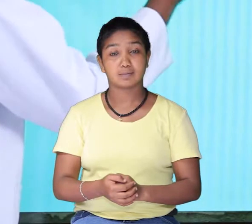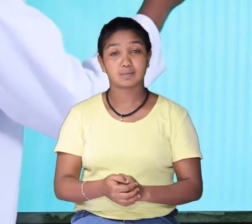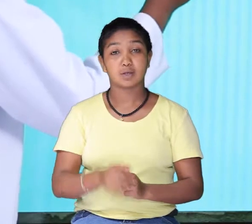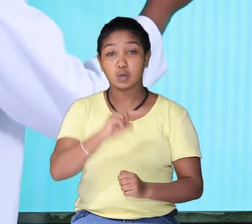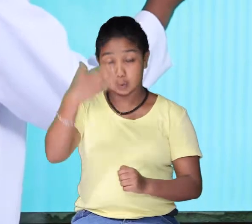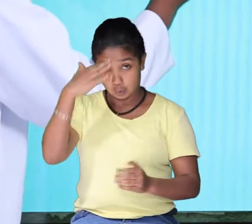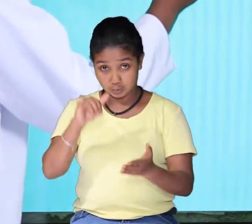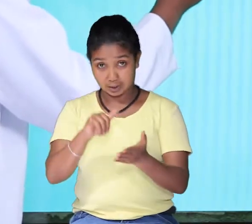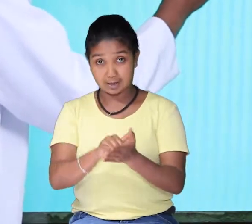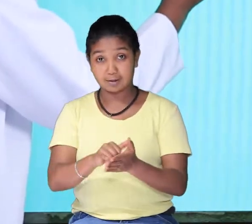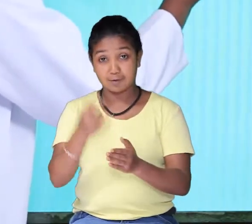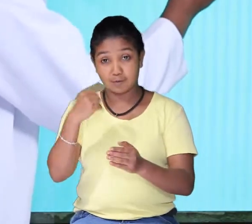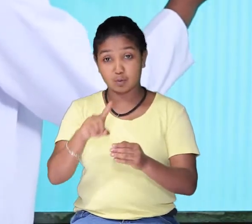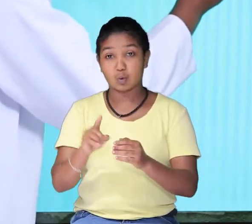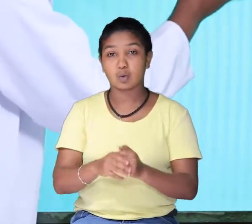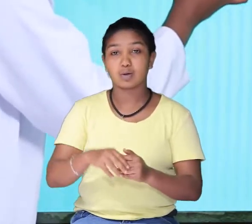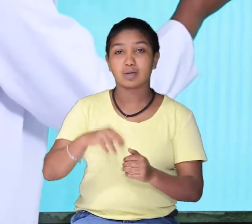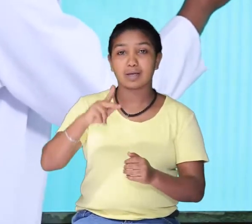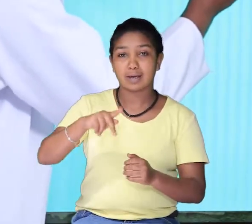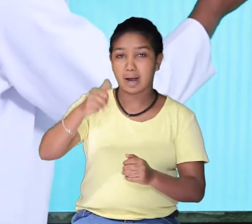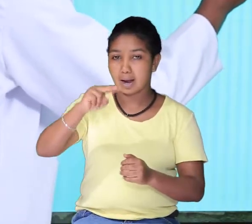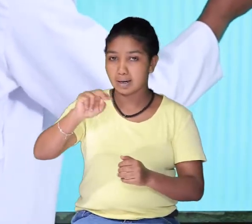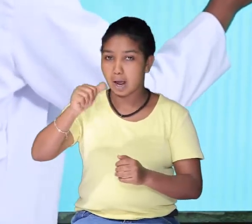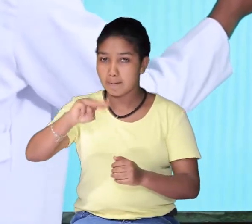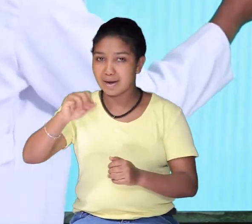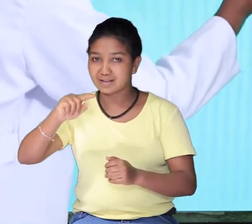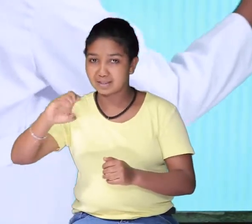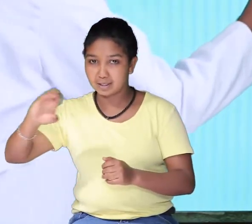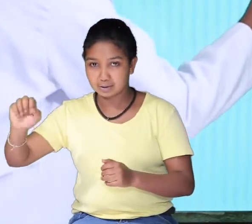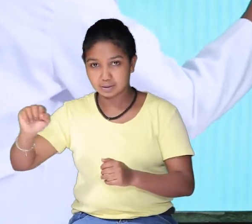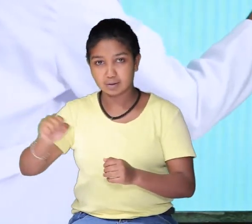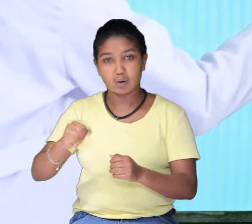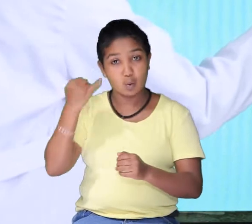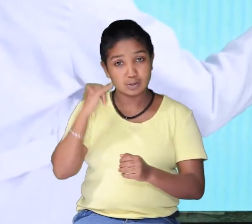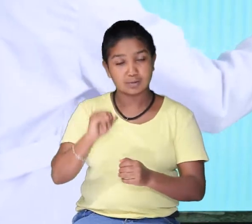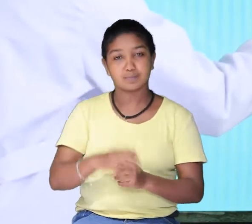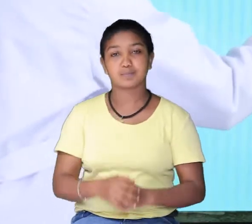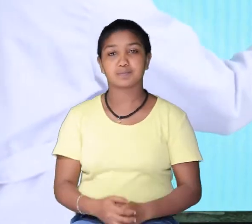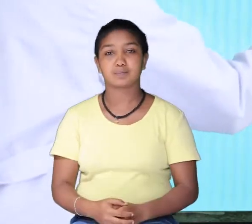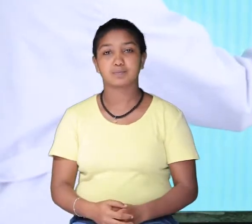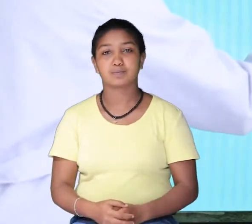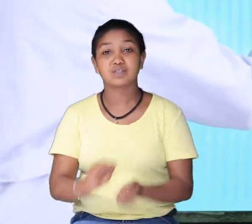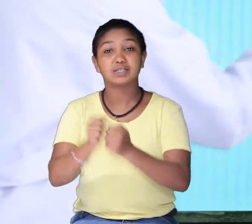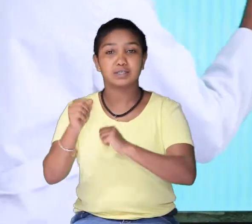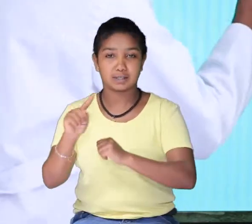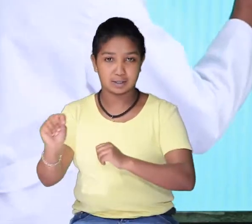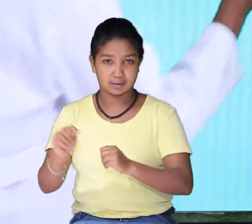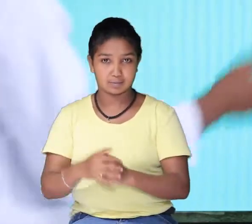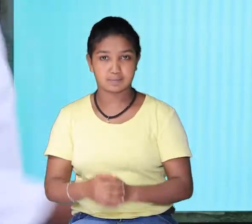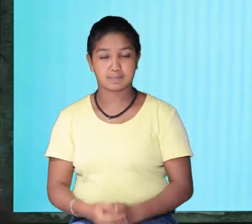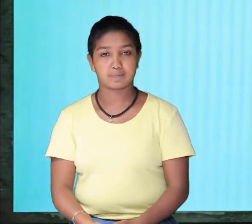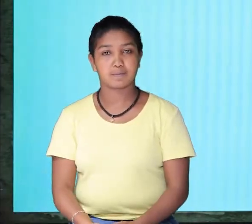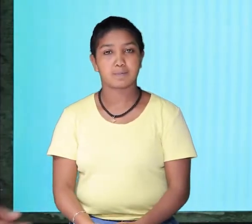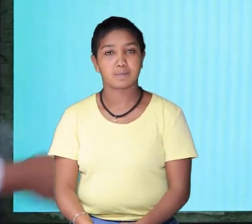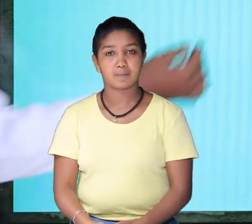you know that from your kinematics concept, v final is equals to v initial plus a times change in t, or a times